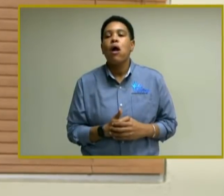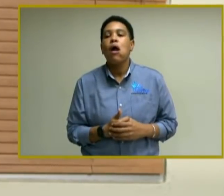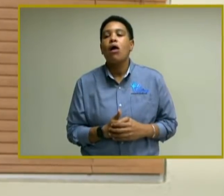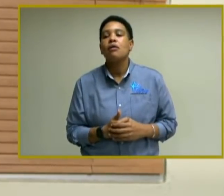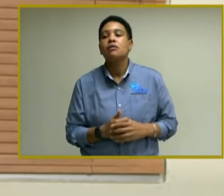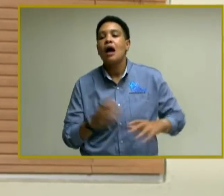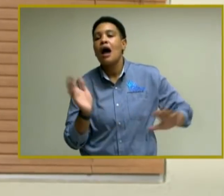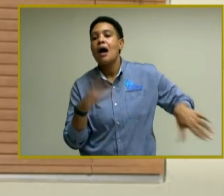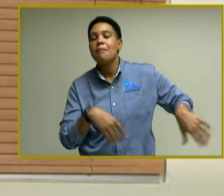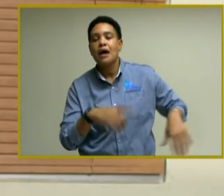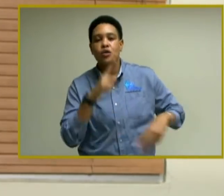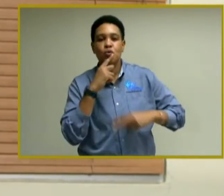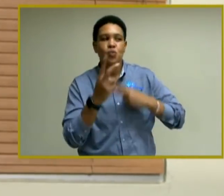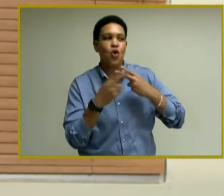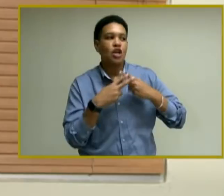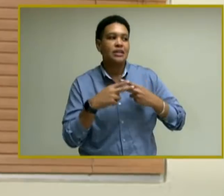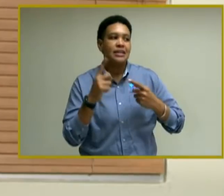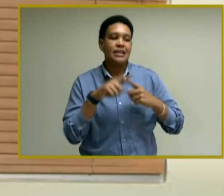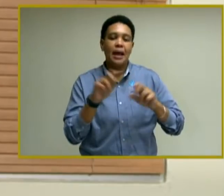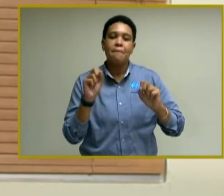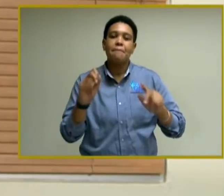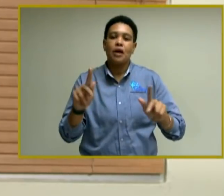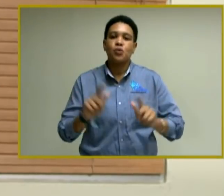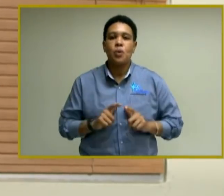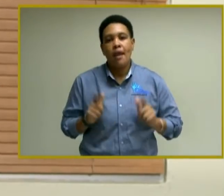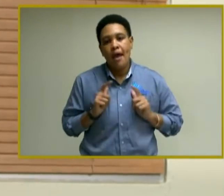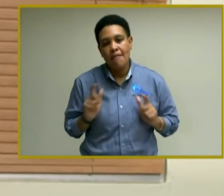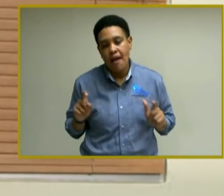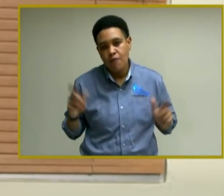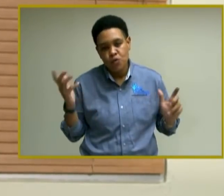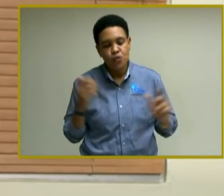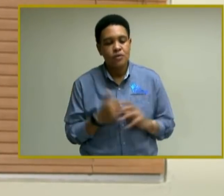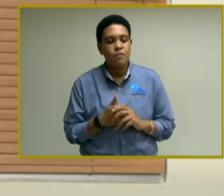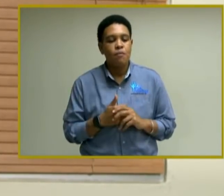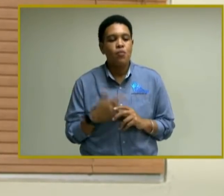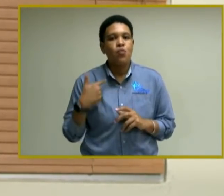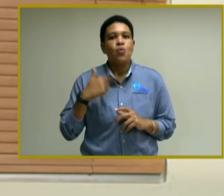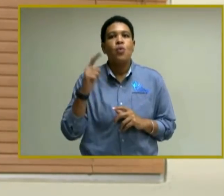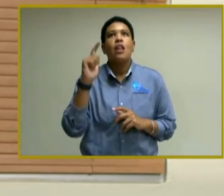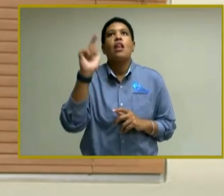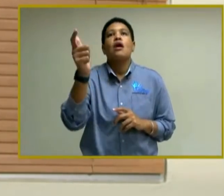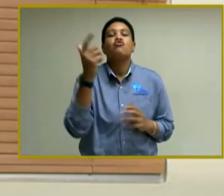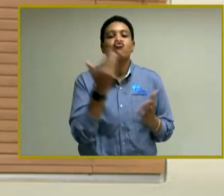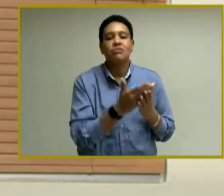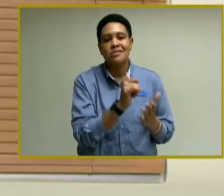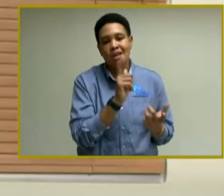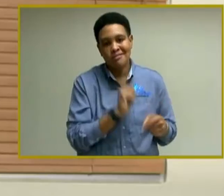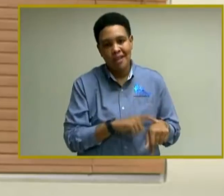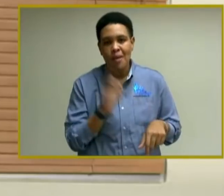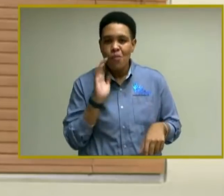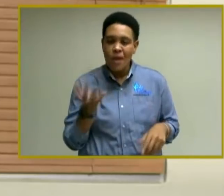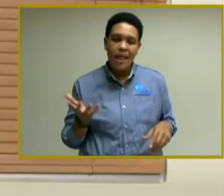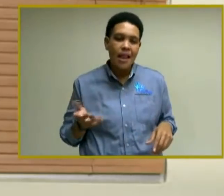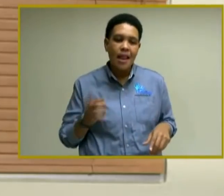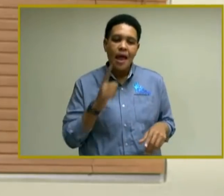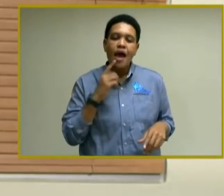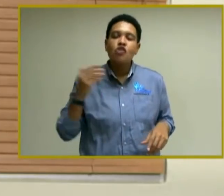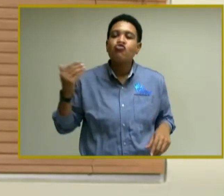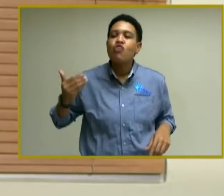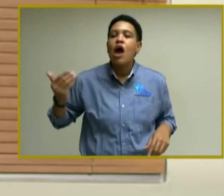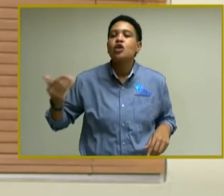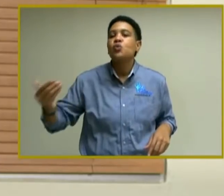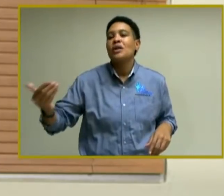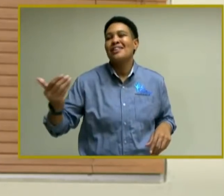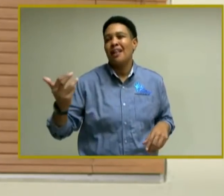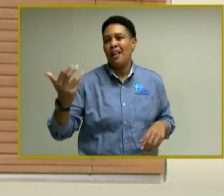abandon quarantine and get back to life. We're eventually going to reach that point, and gradually over time